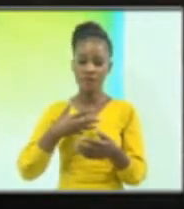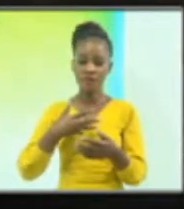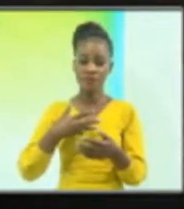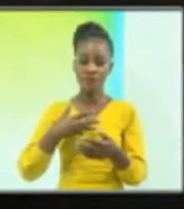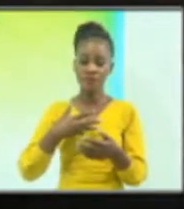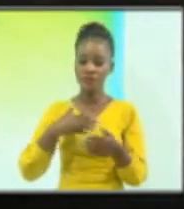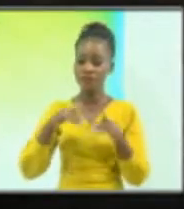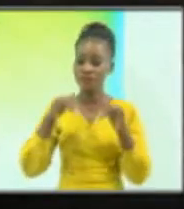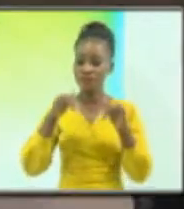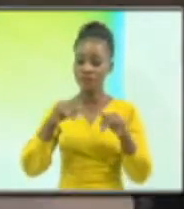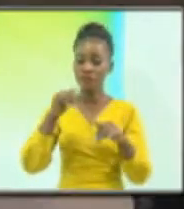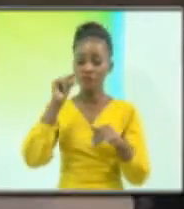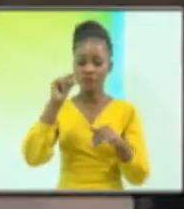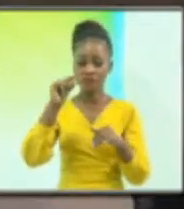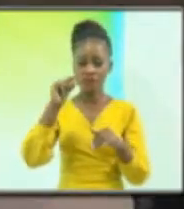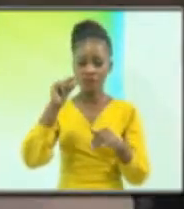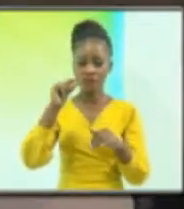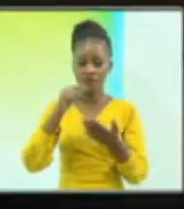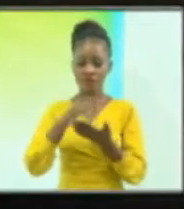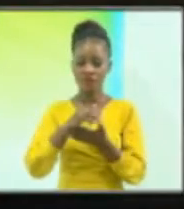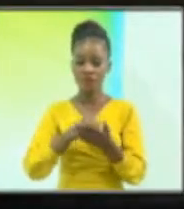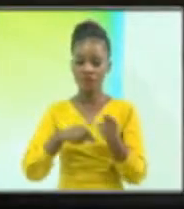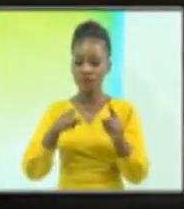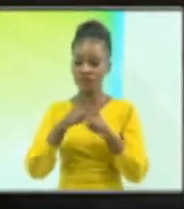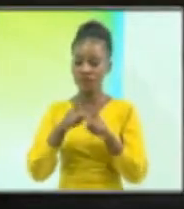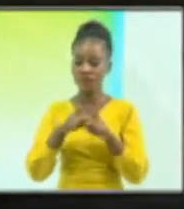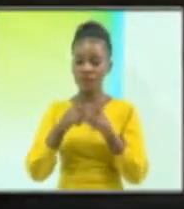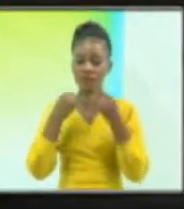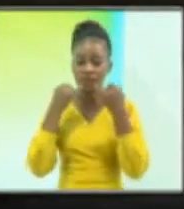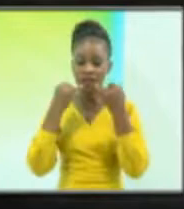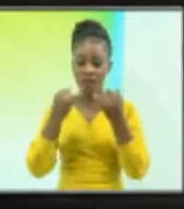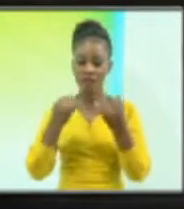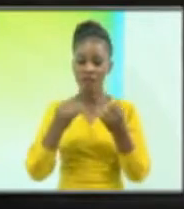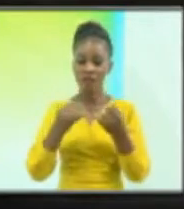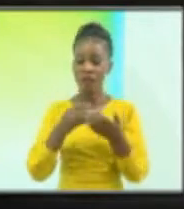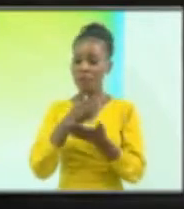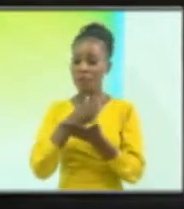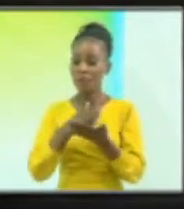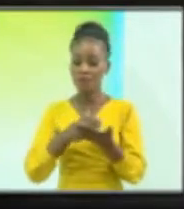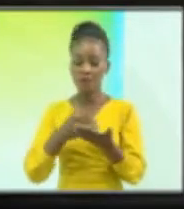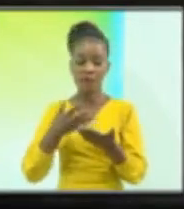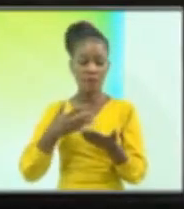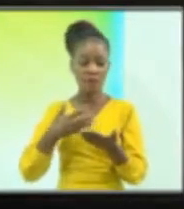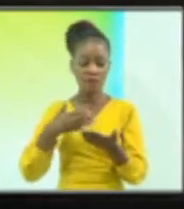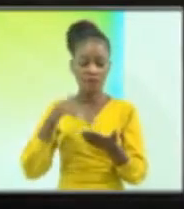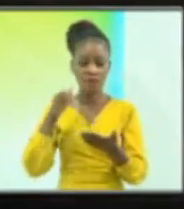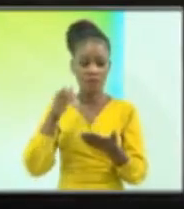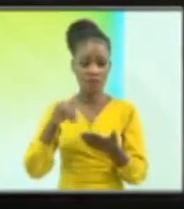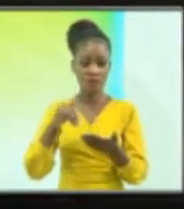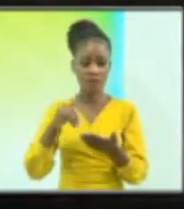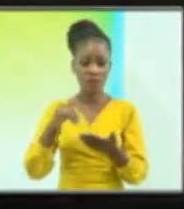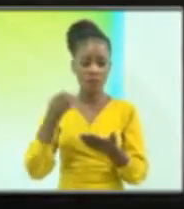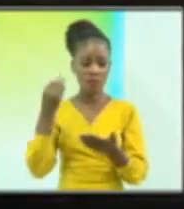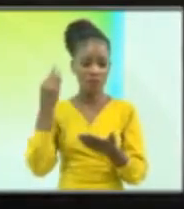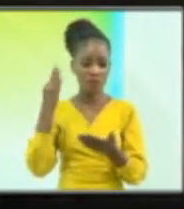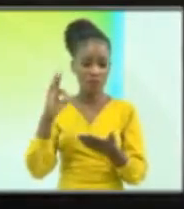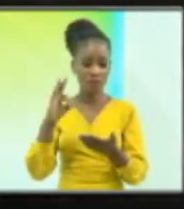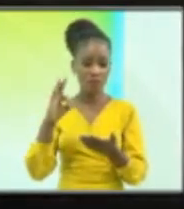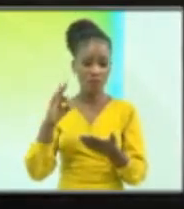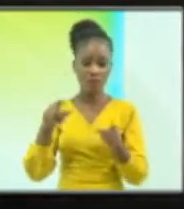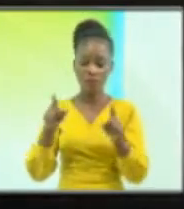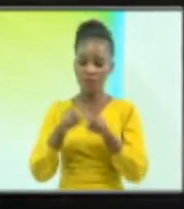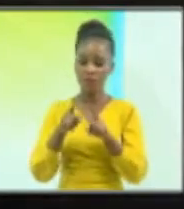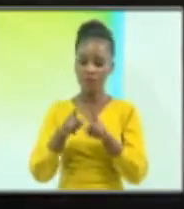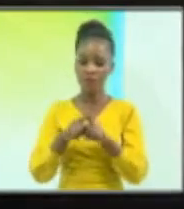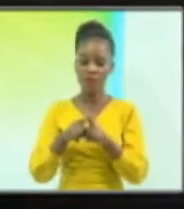they call it small arms and light weapons department. We have Department of Directorate of